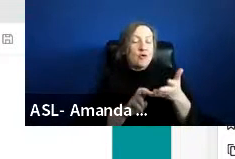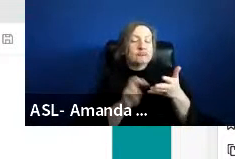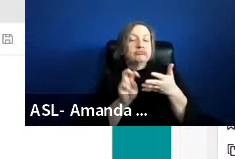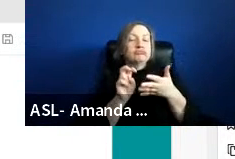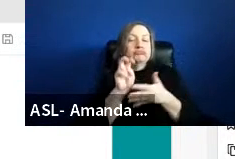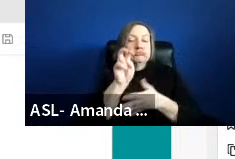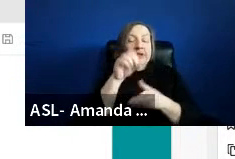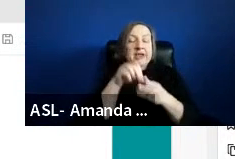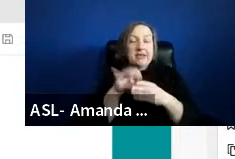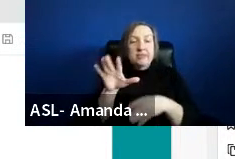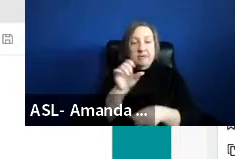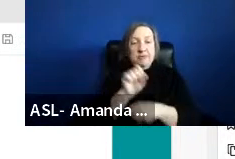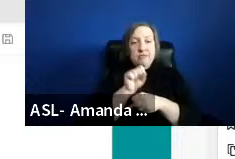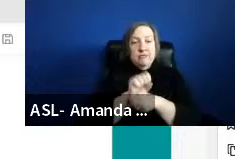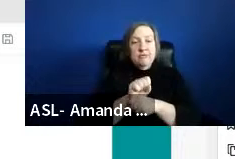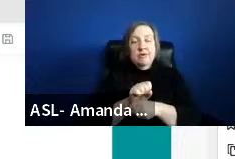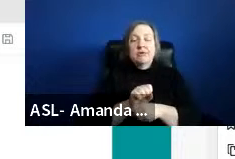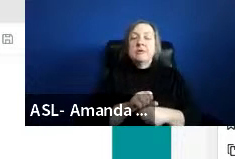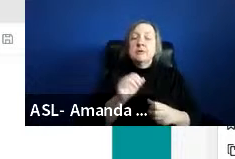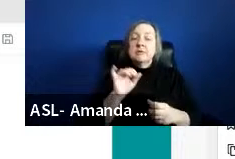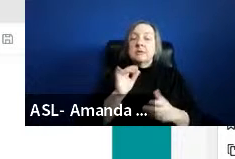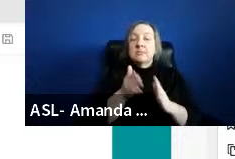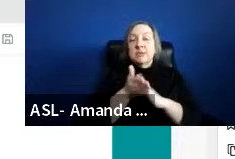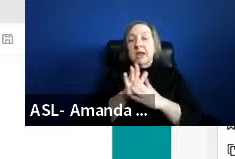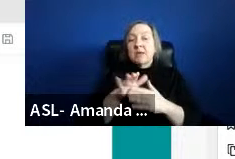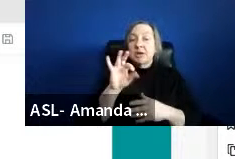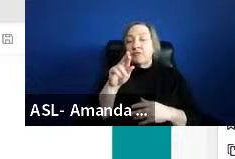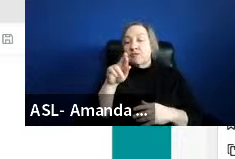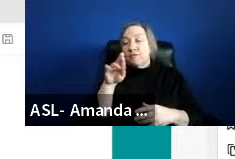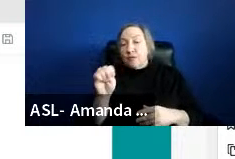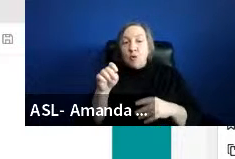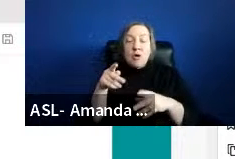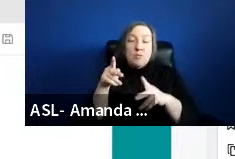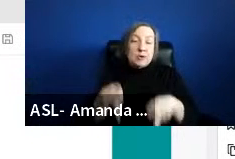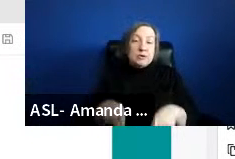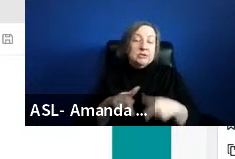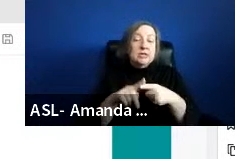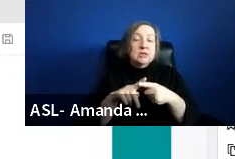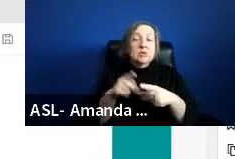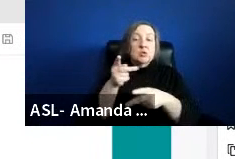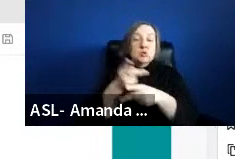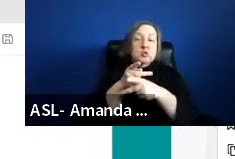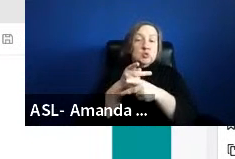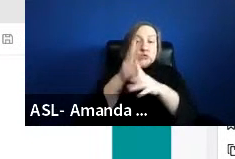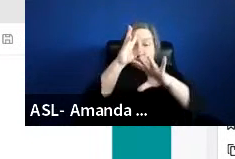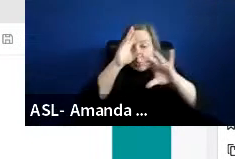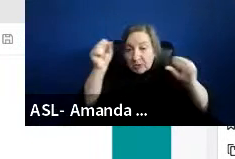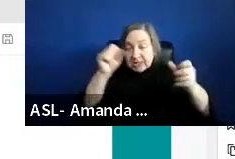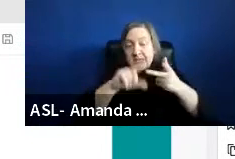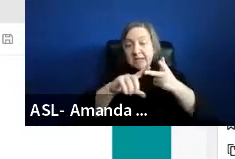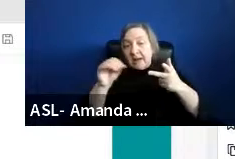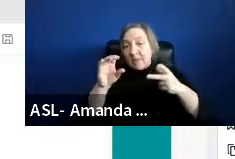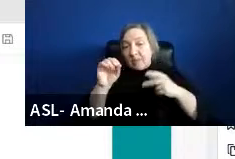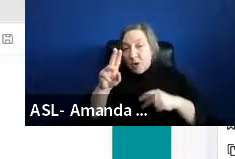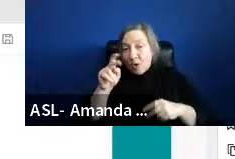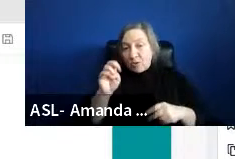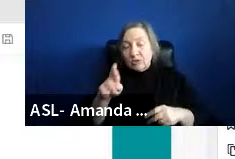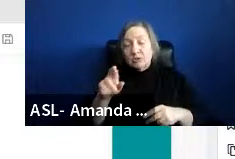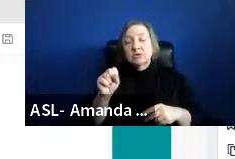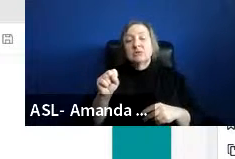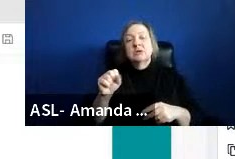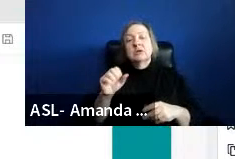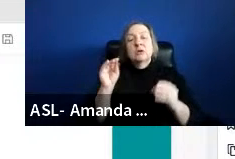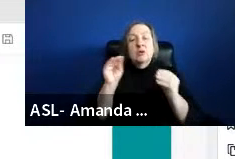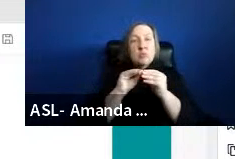the industry, such as becoming foreperson superintendents or company owners. Additional support is needed related to the transition